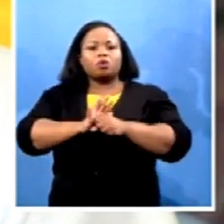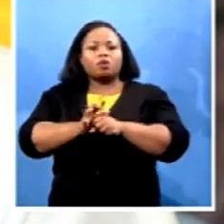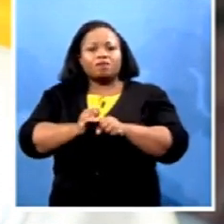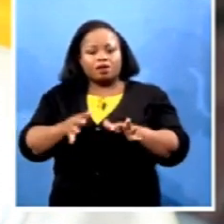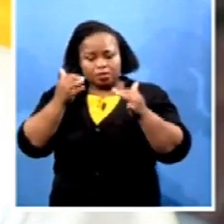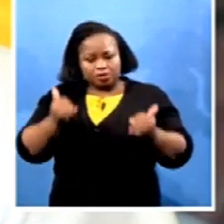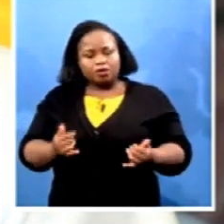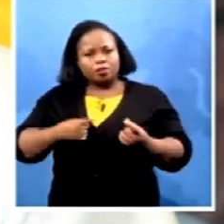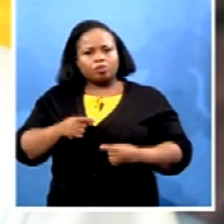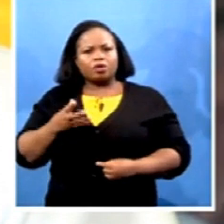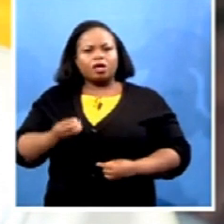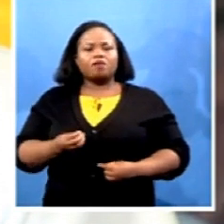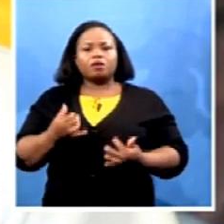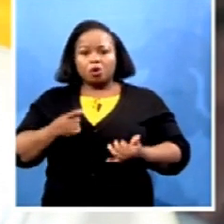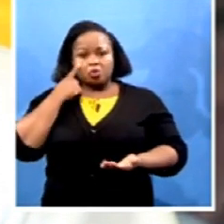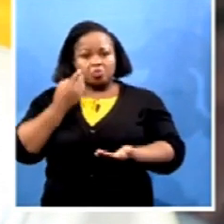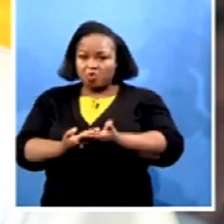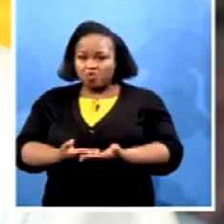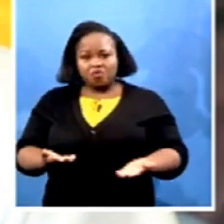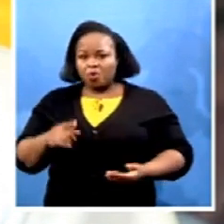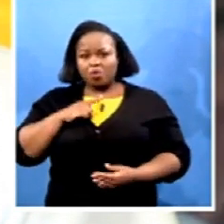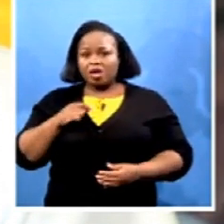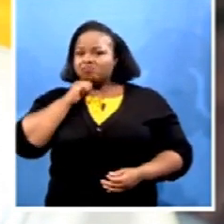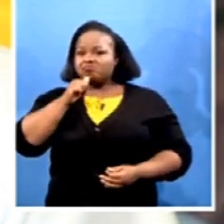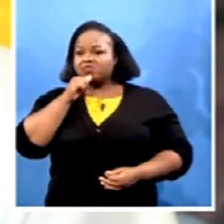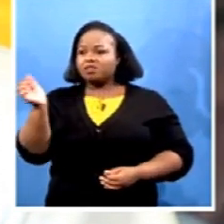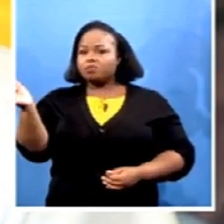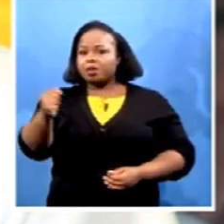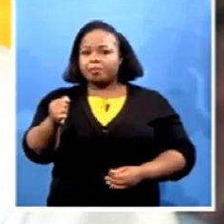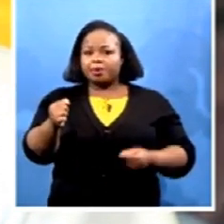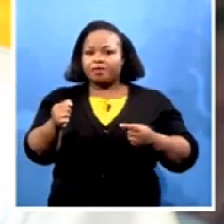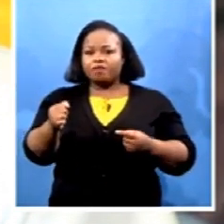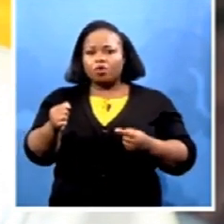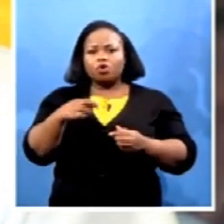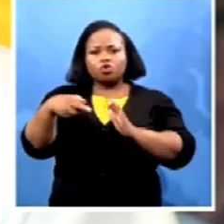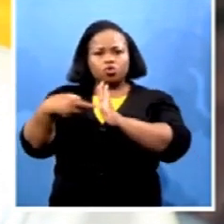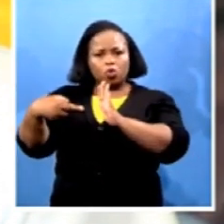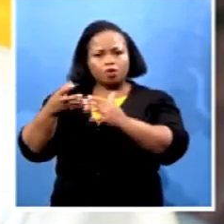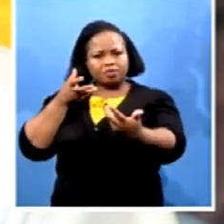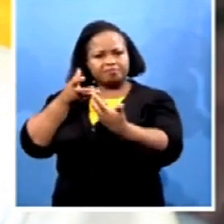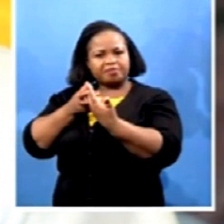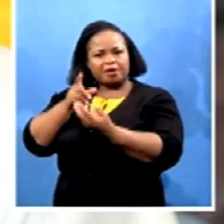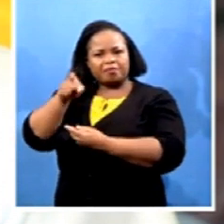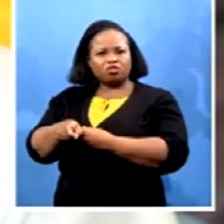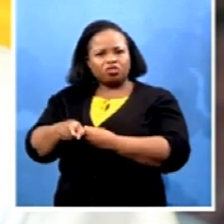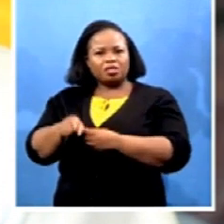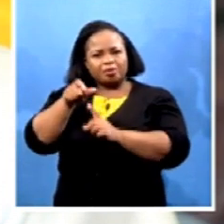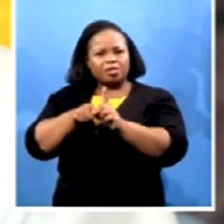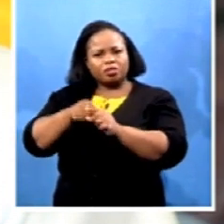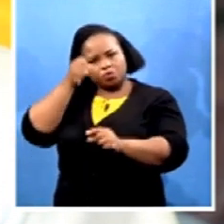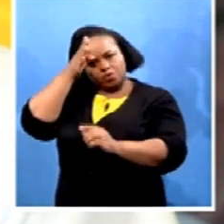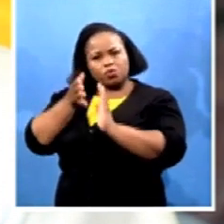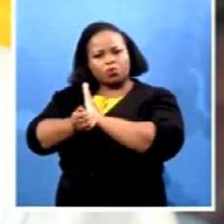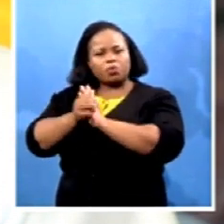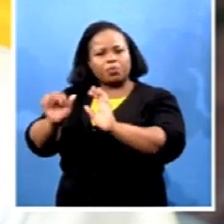that, look, whoever we deploy in a particular role, it must be someone that has a vast knowledge and understanding of the specific that is